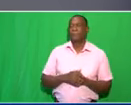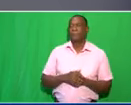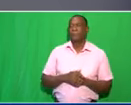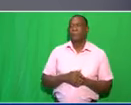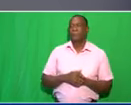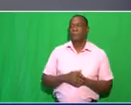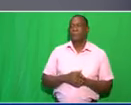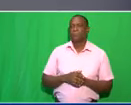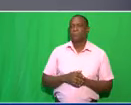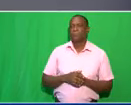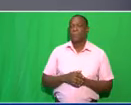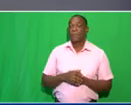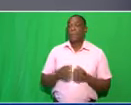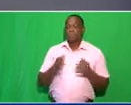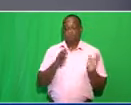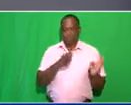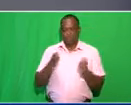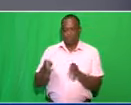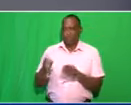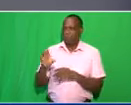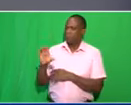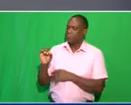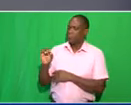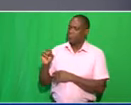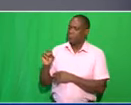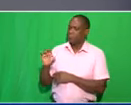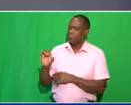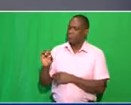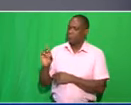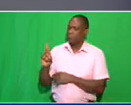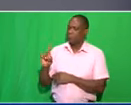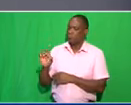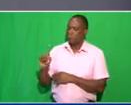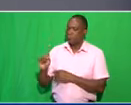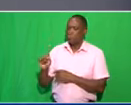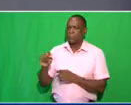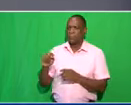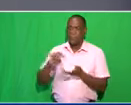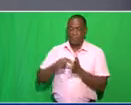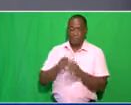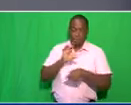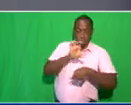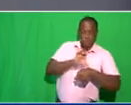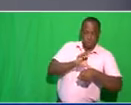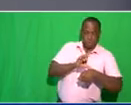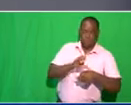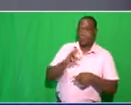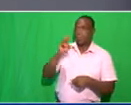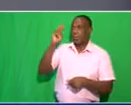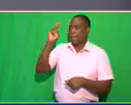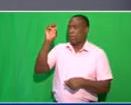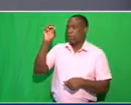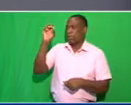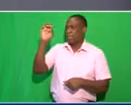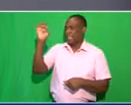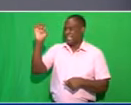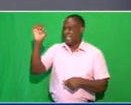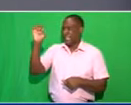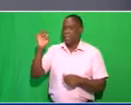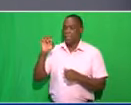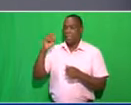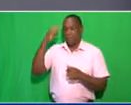Act. One, re-examine and revise the purpose and criterion of the